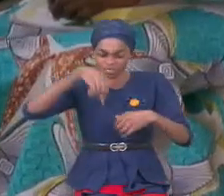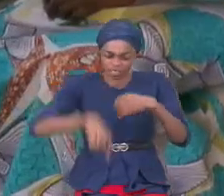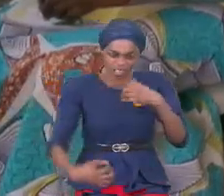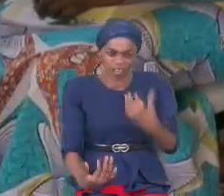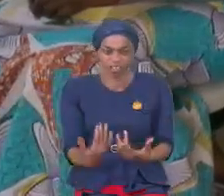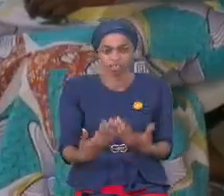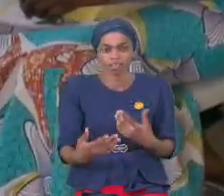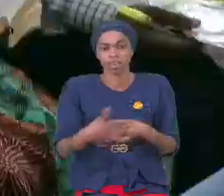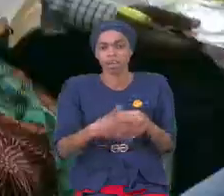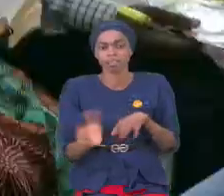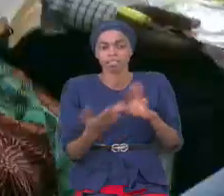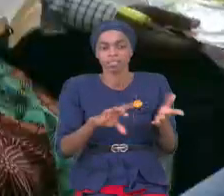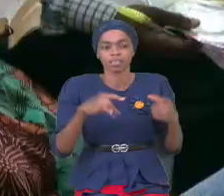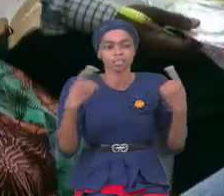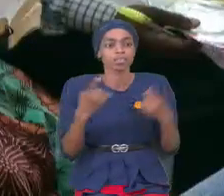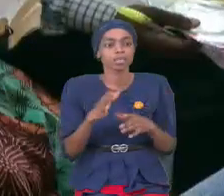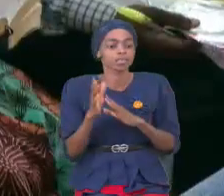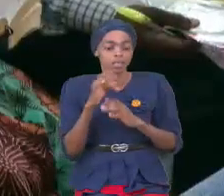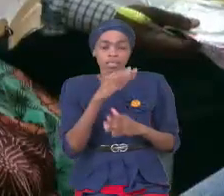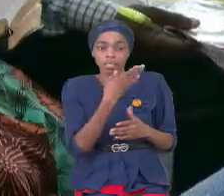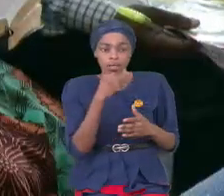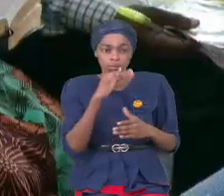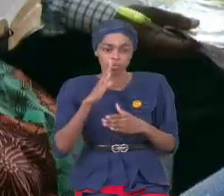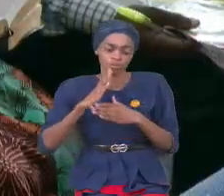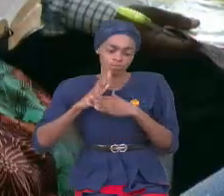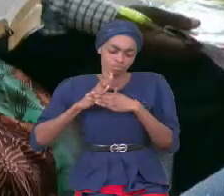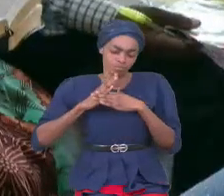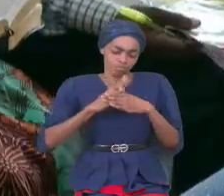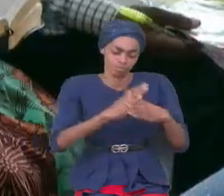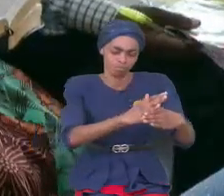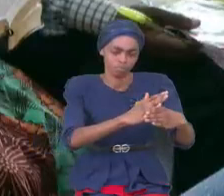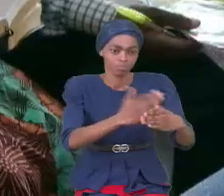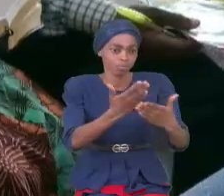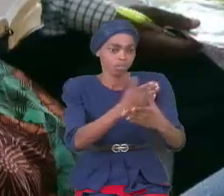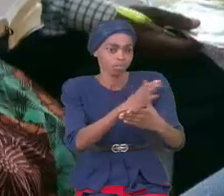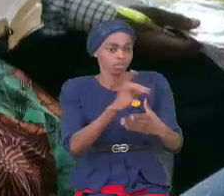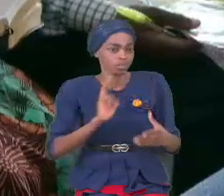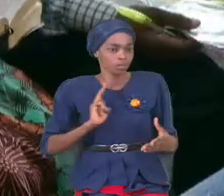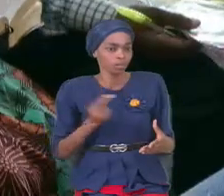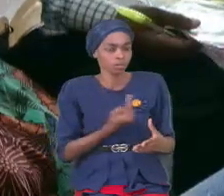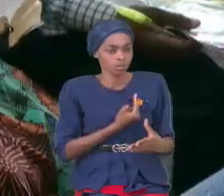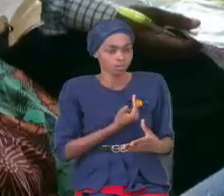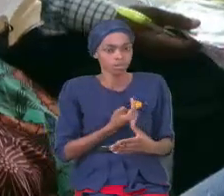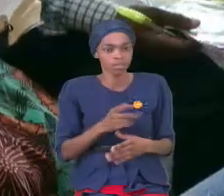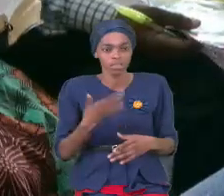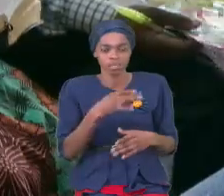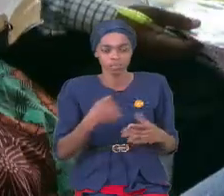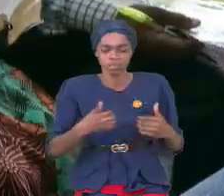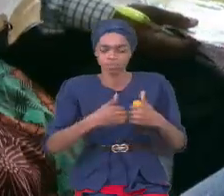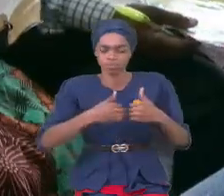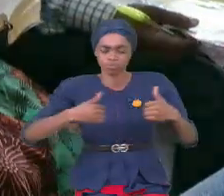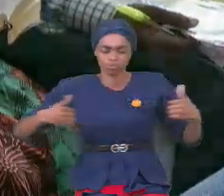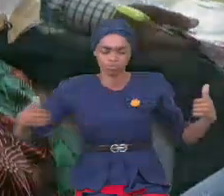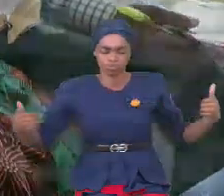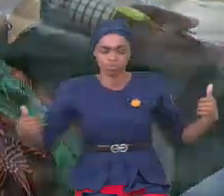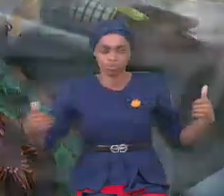is a great gulf, a great chasm, a great separation, fixed, totally fixed,